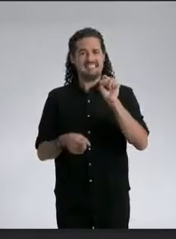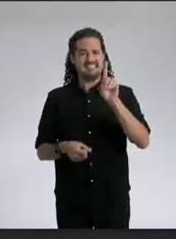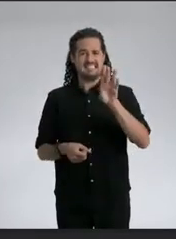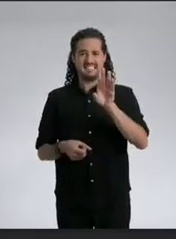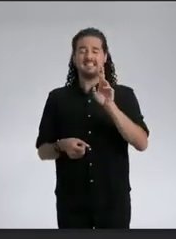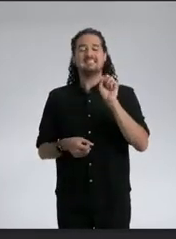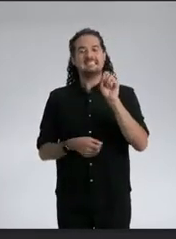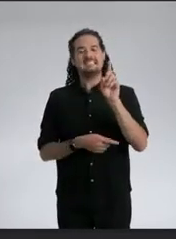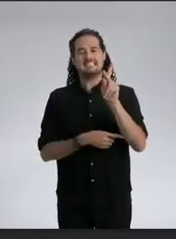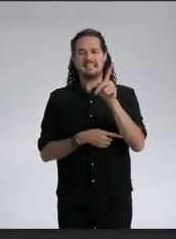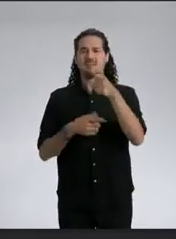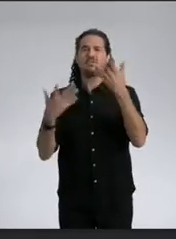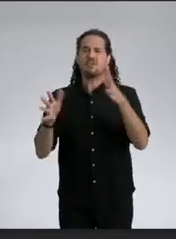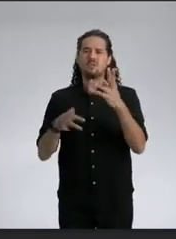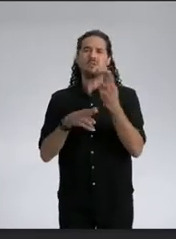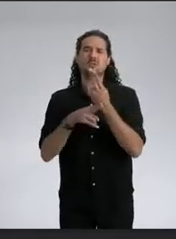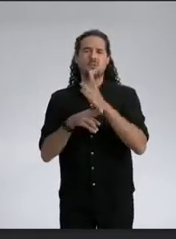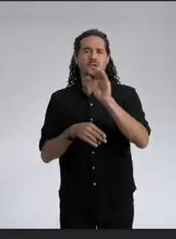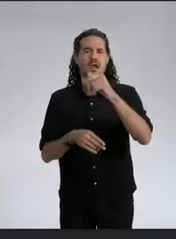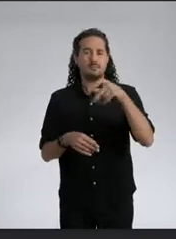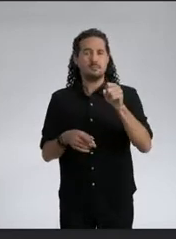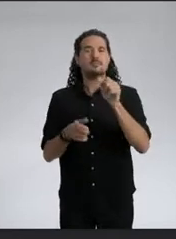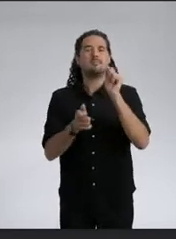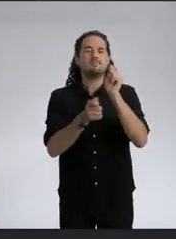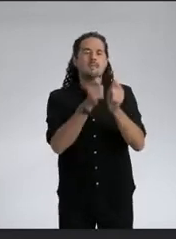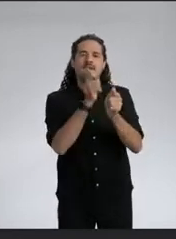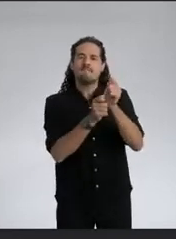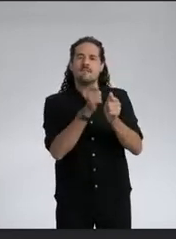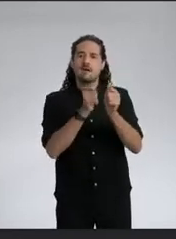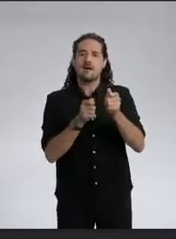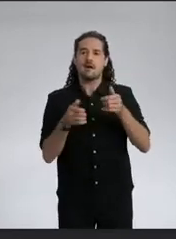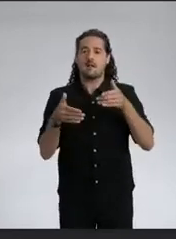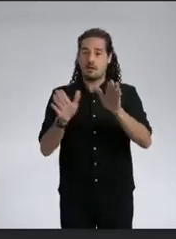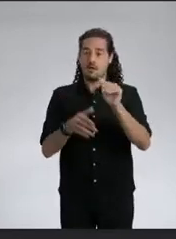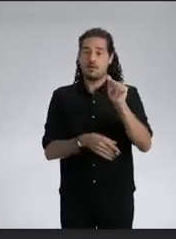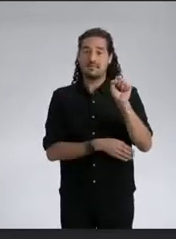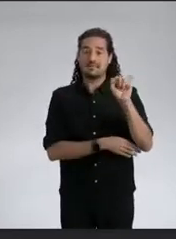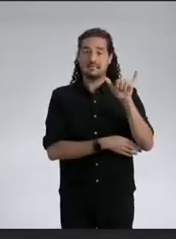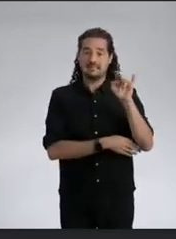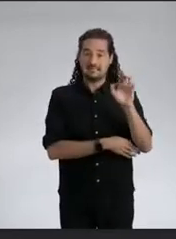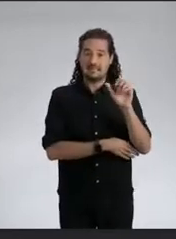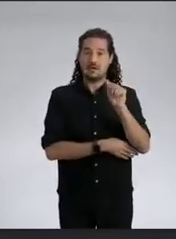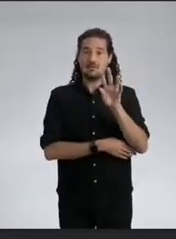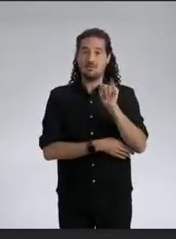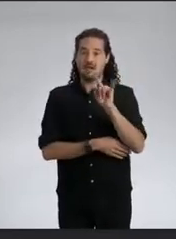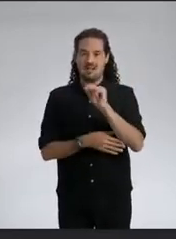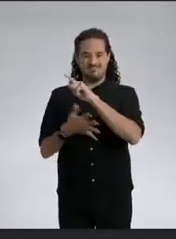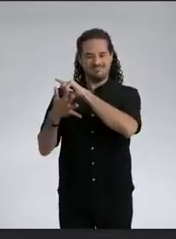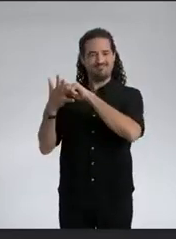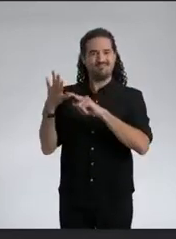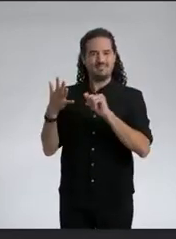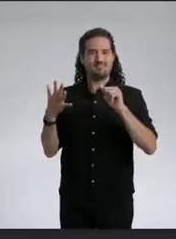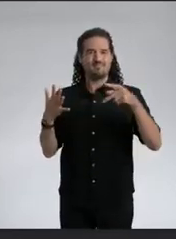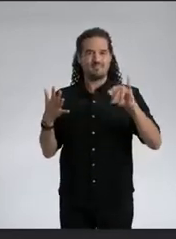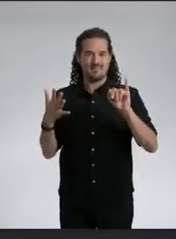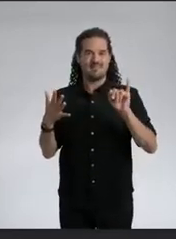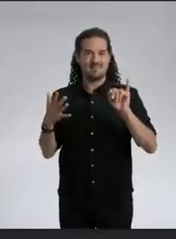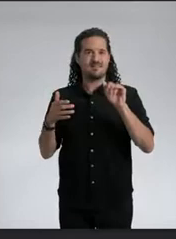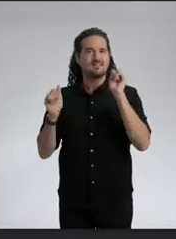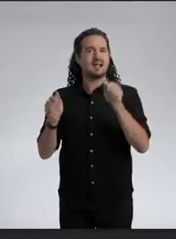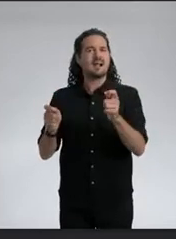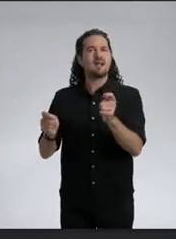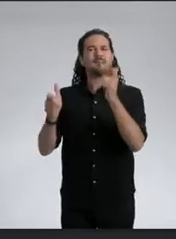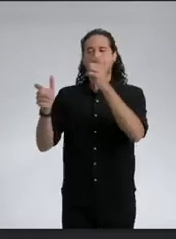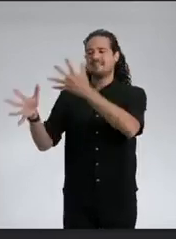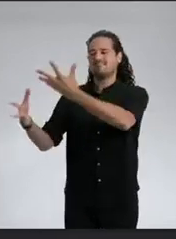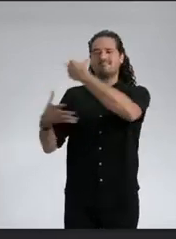We've refined the SDK to enable async await with these asynchronous APIs, so you can immediately adopt async await